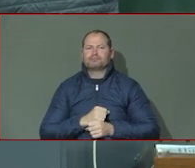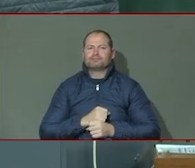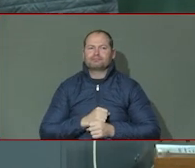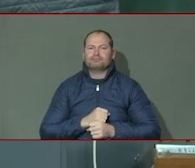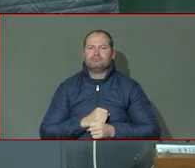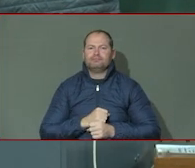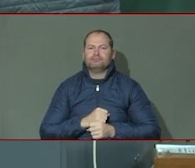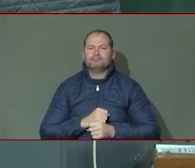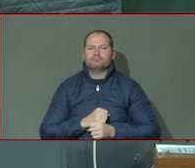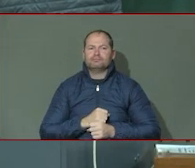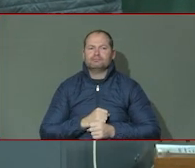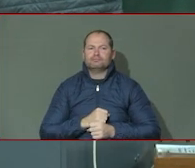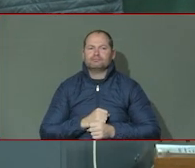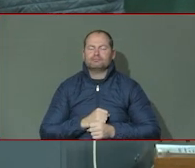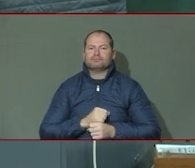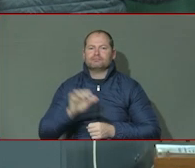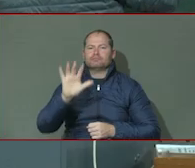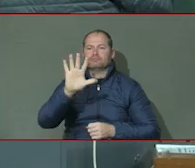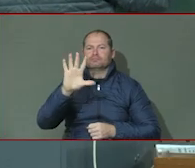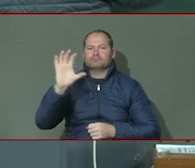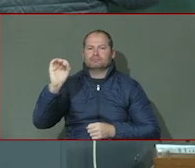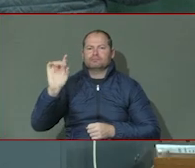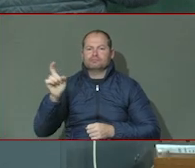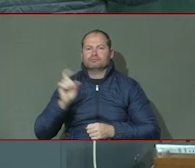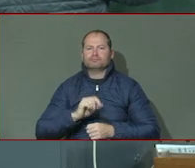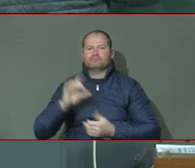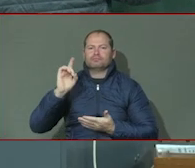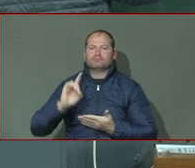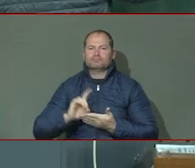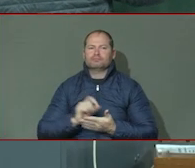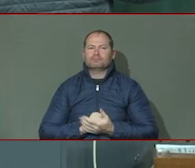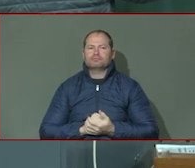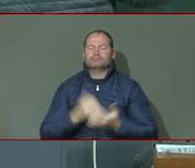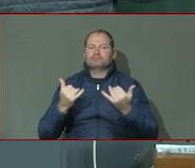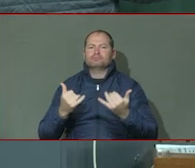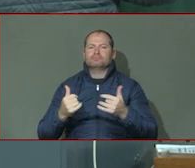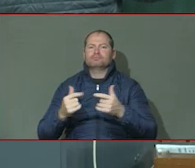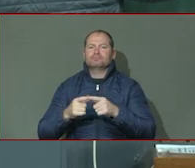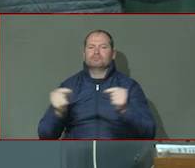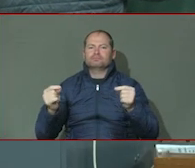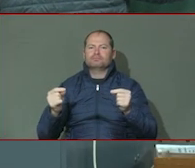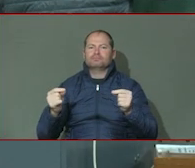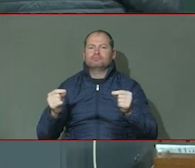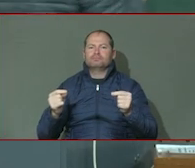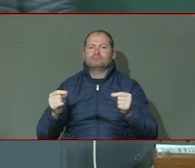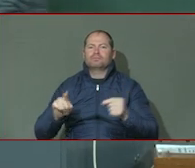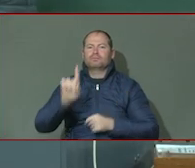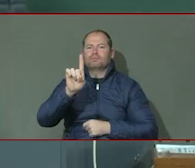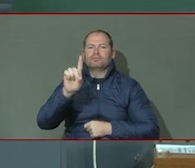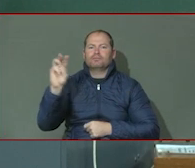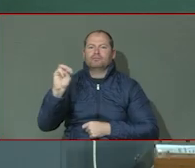our depreciation is 50,000. So that means our carrying value at the end will also be 1 million. All